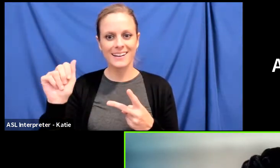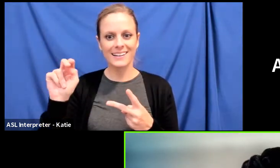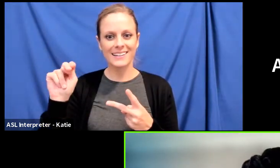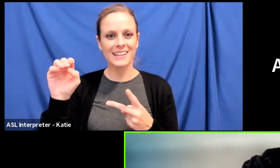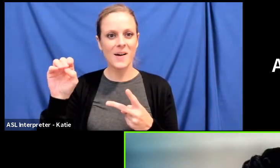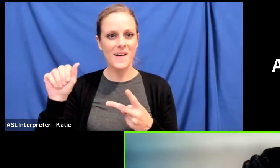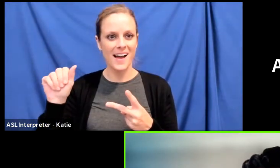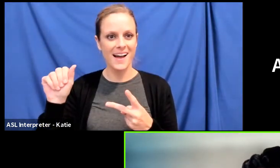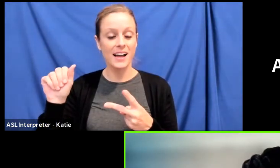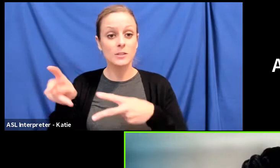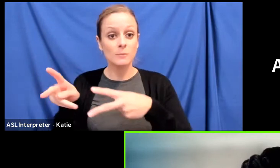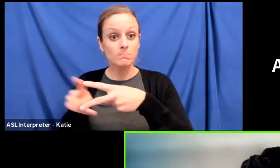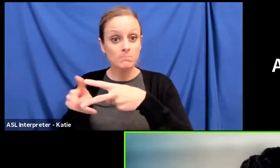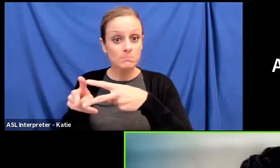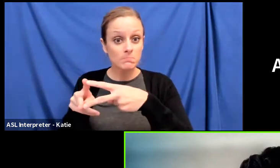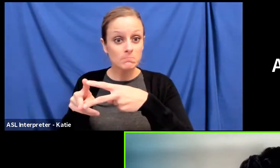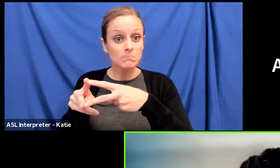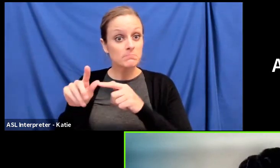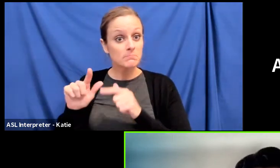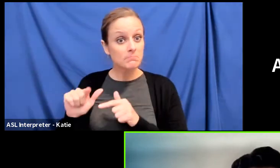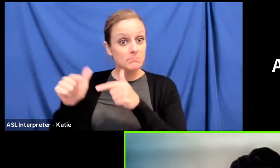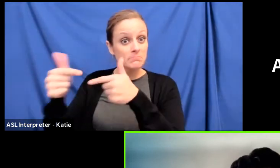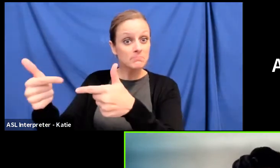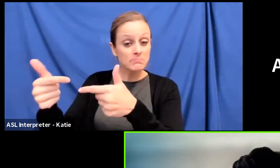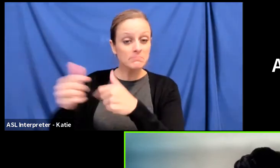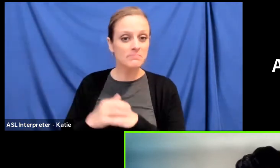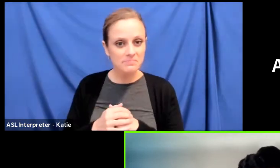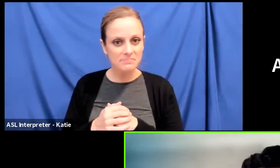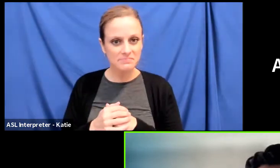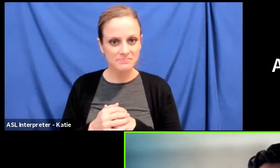and Kanaya, the space is yours.